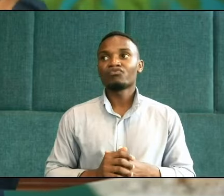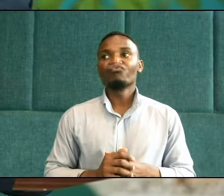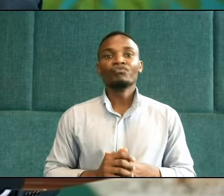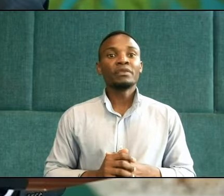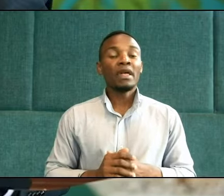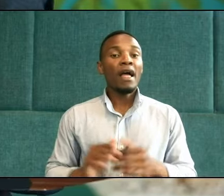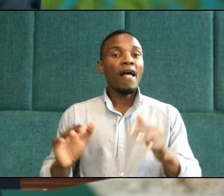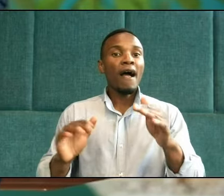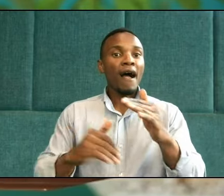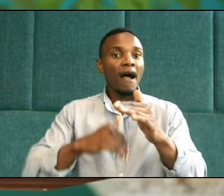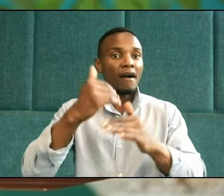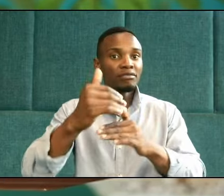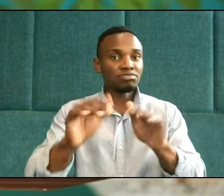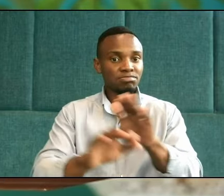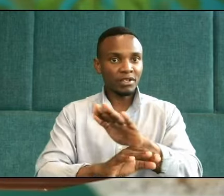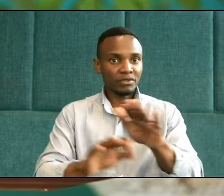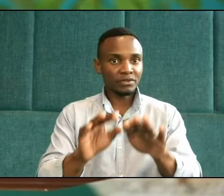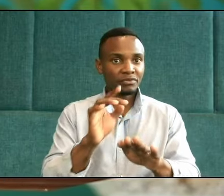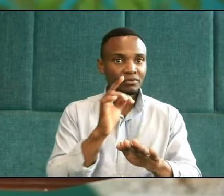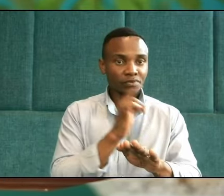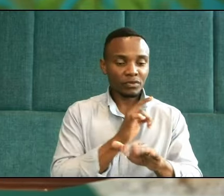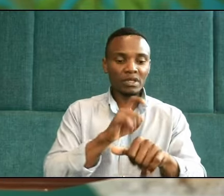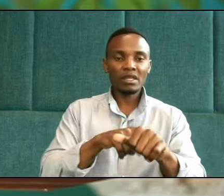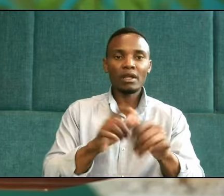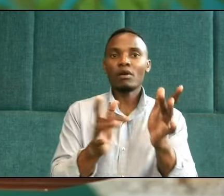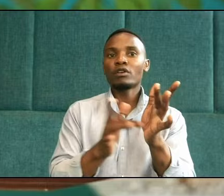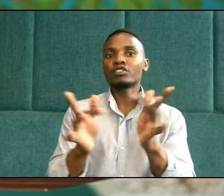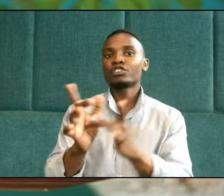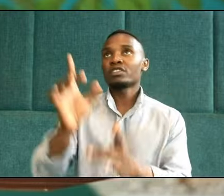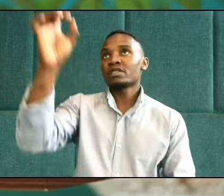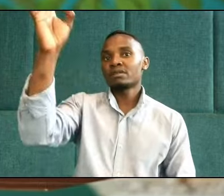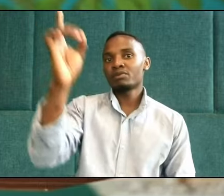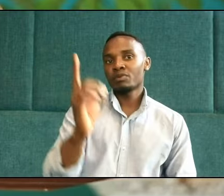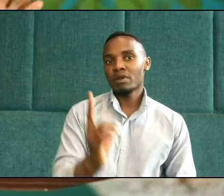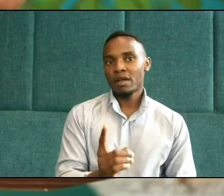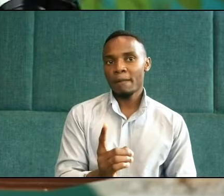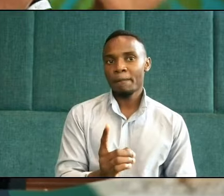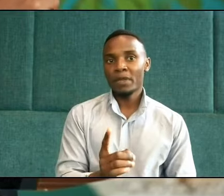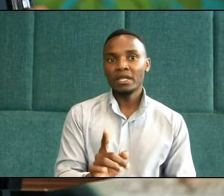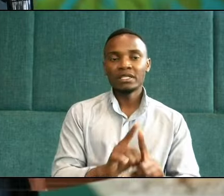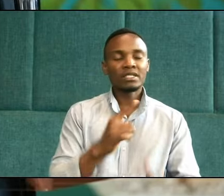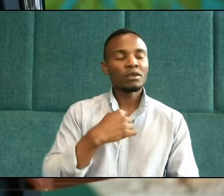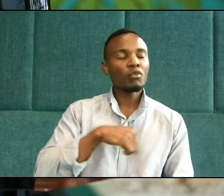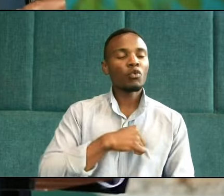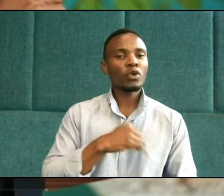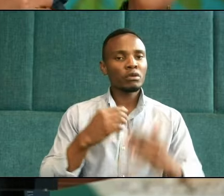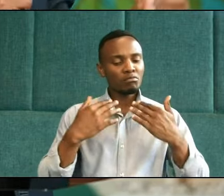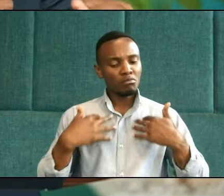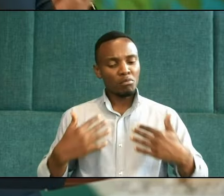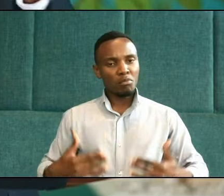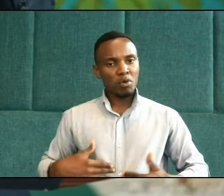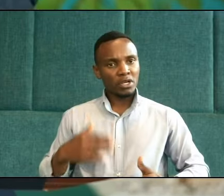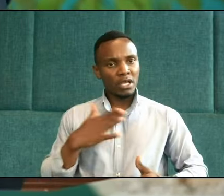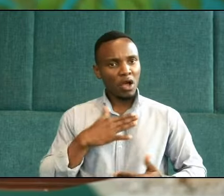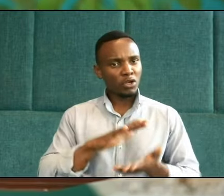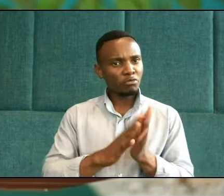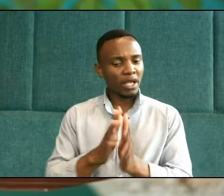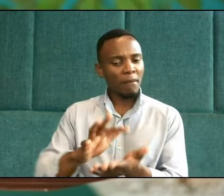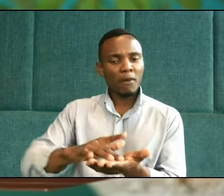all this is when Jesus will come again. And we will have a glorious body, a body that is